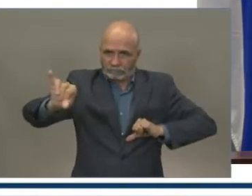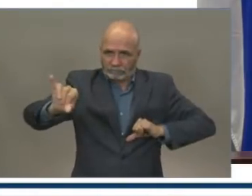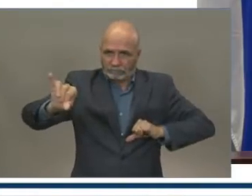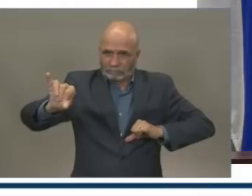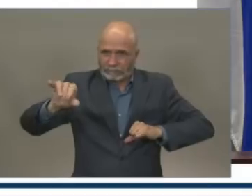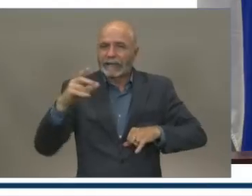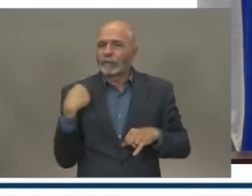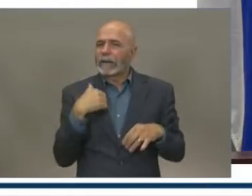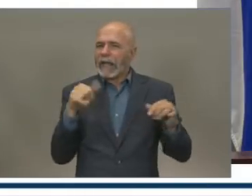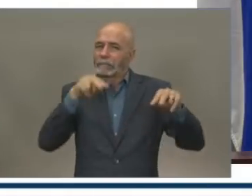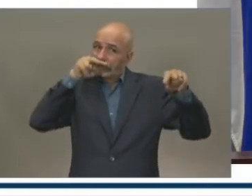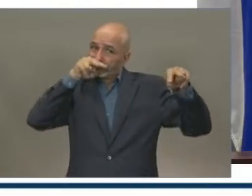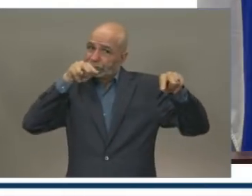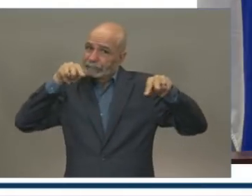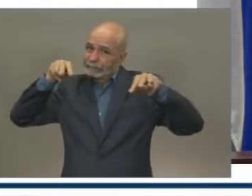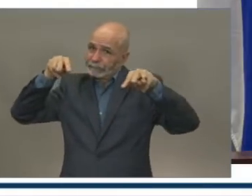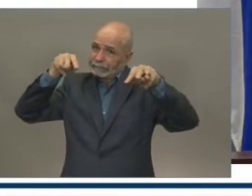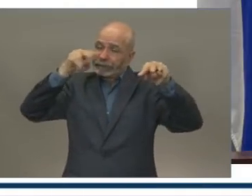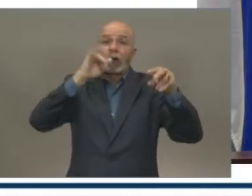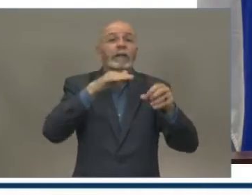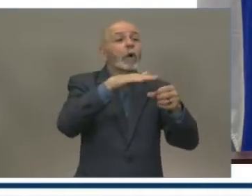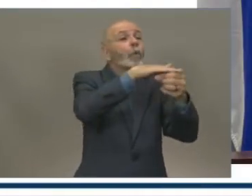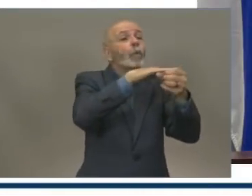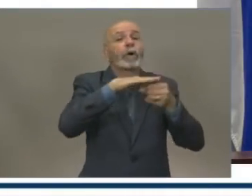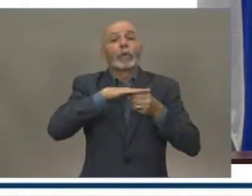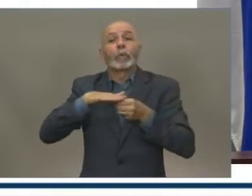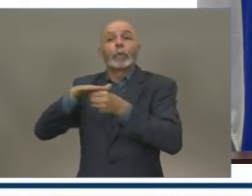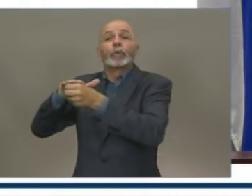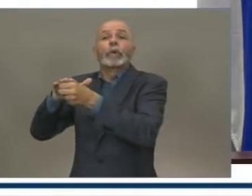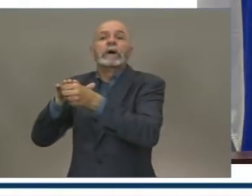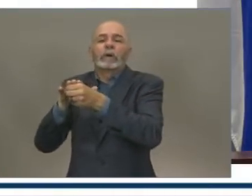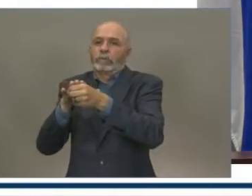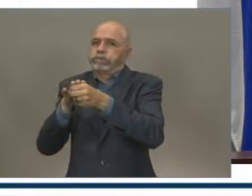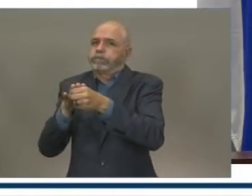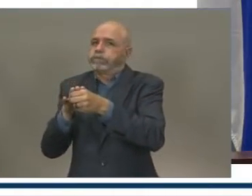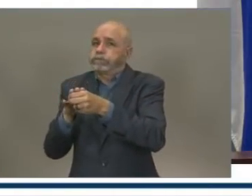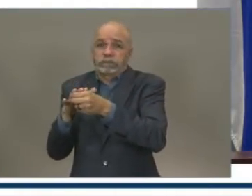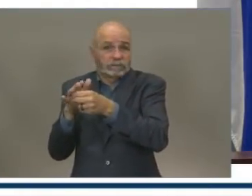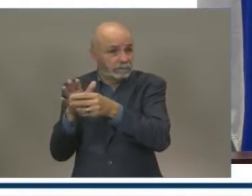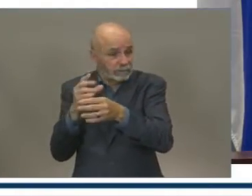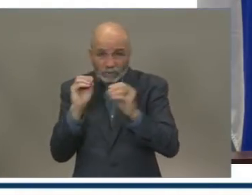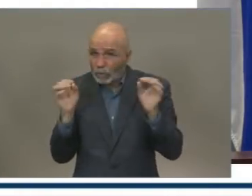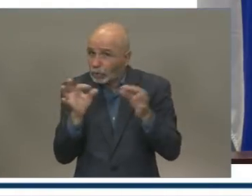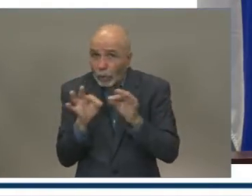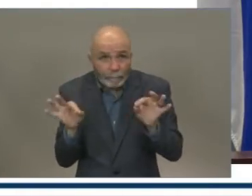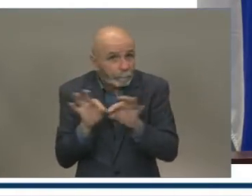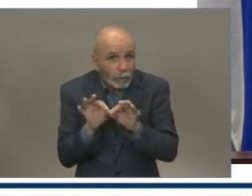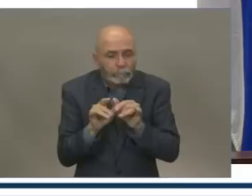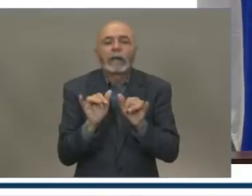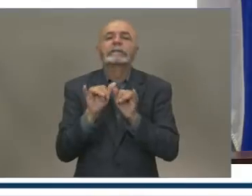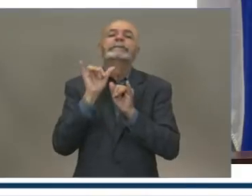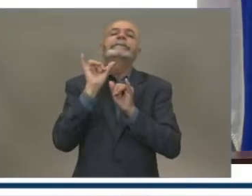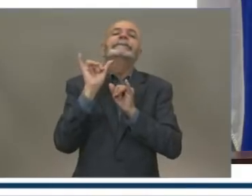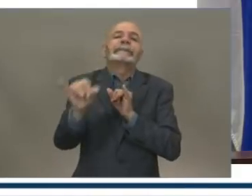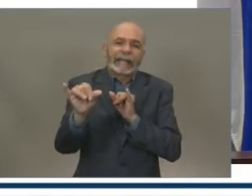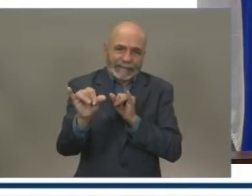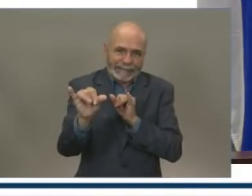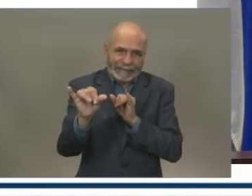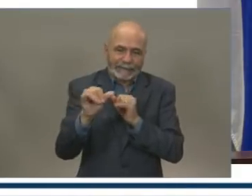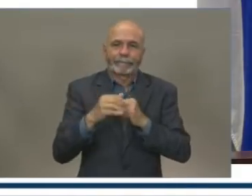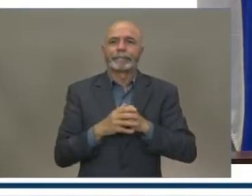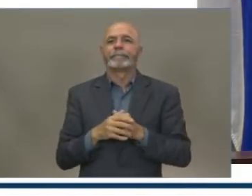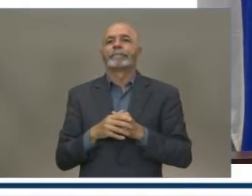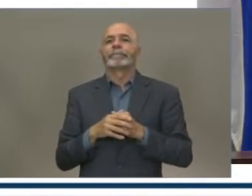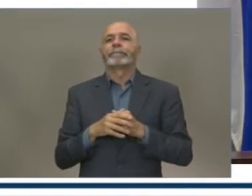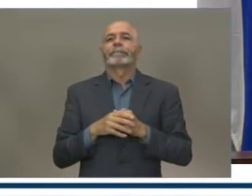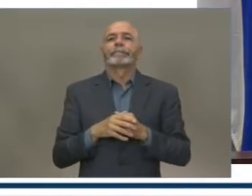those zones to avoid non-essential travel to those parts of New Brunswick where New Brunswick Public Health themselves